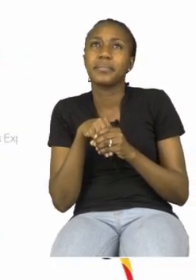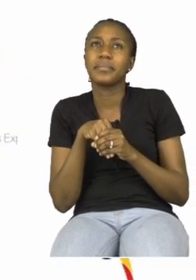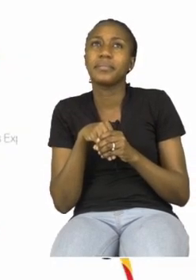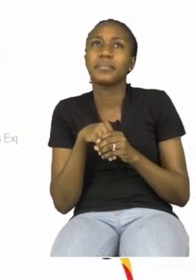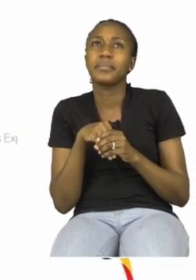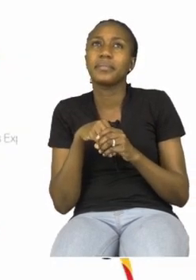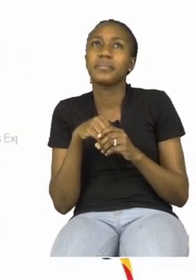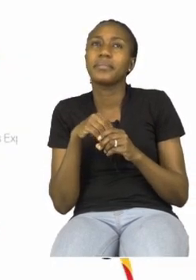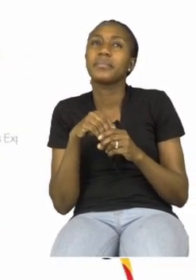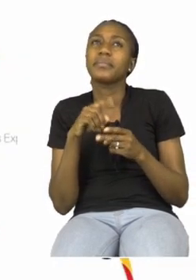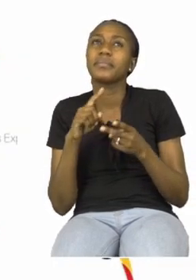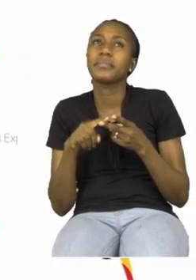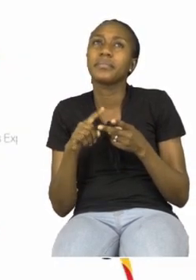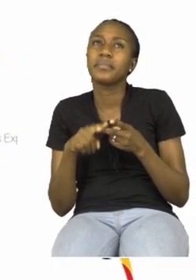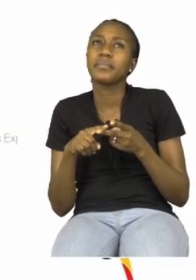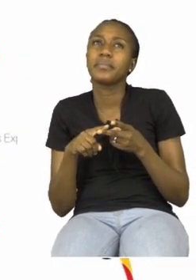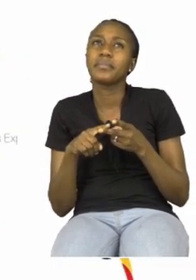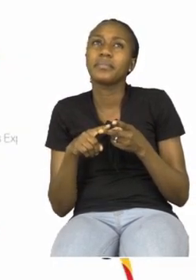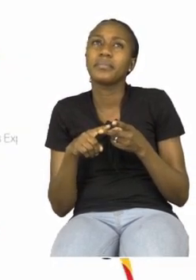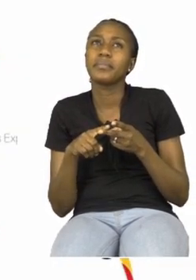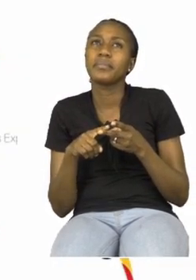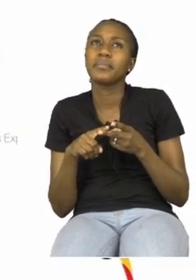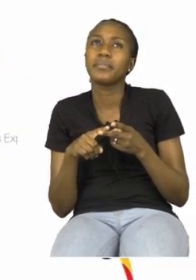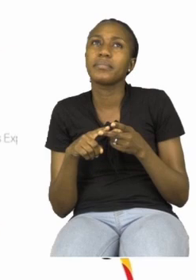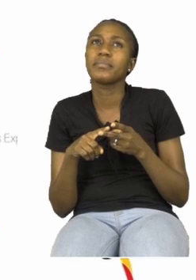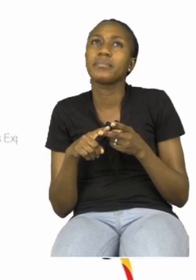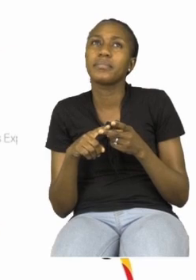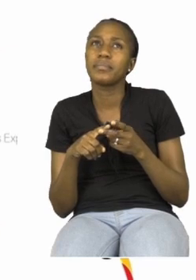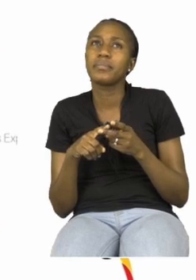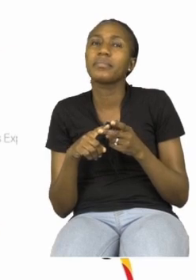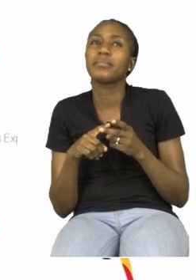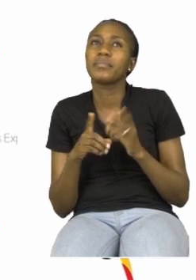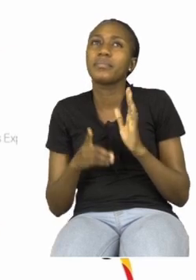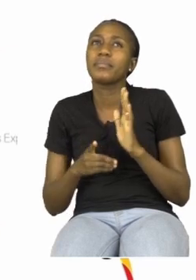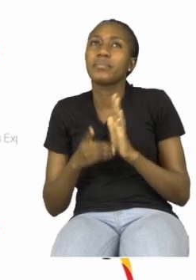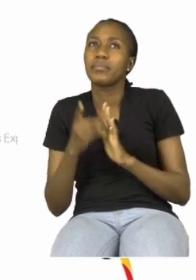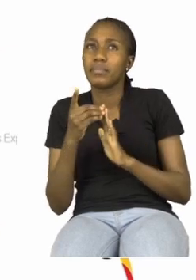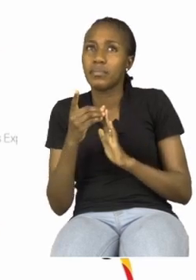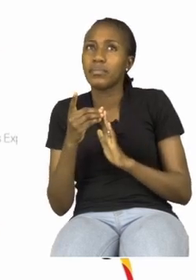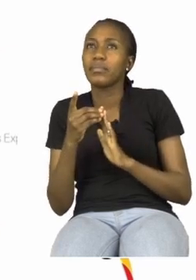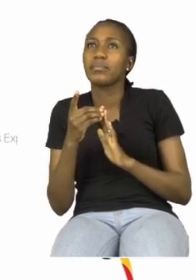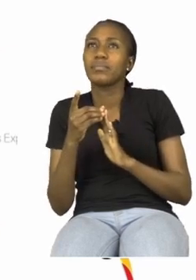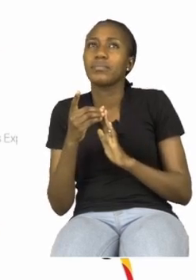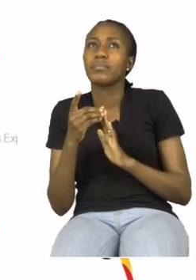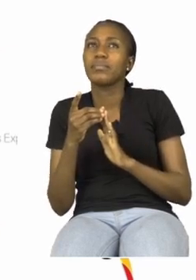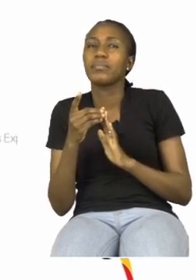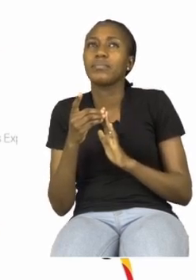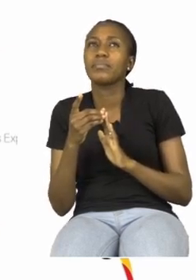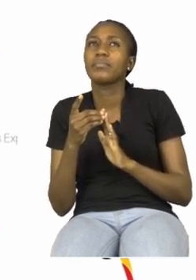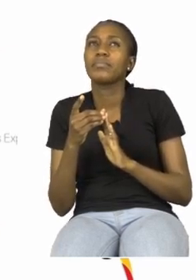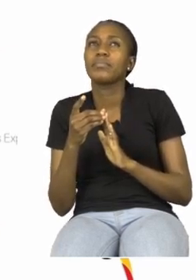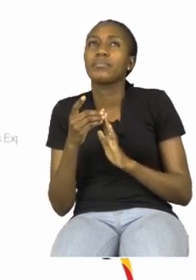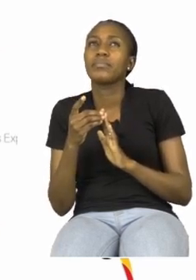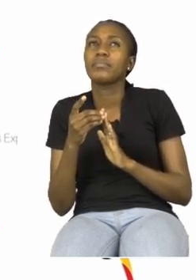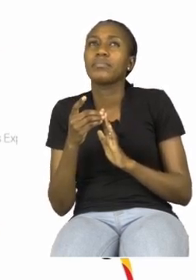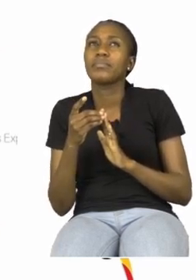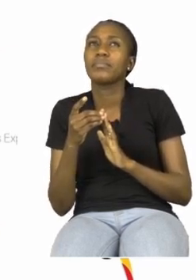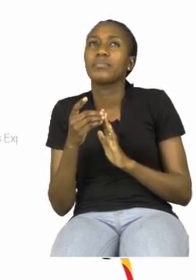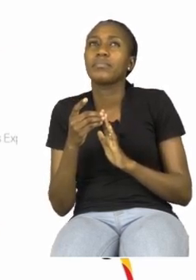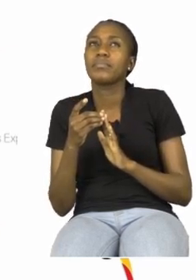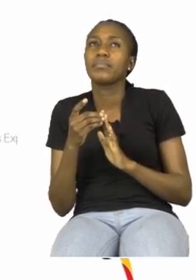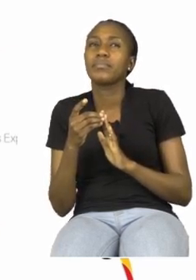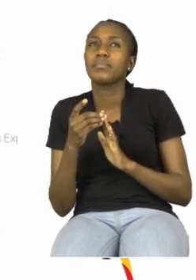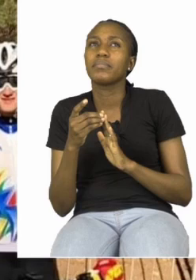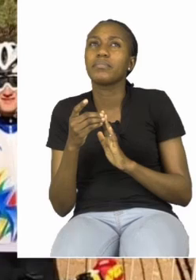an elite rider perspective, development, and I'm proud to have Alex Miller here with me today, who we will meet later, and have